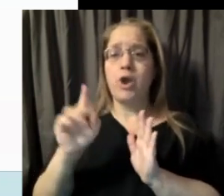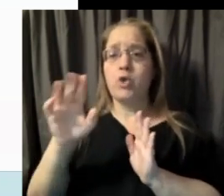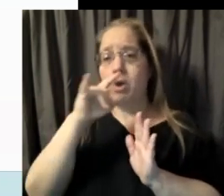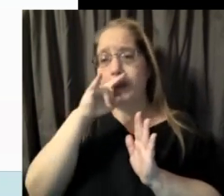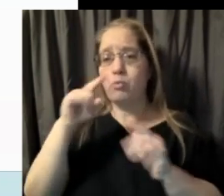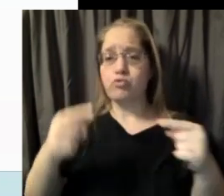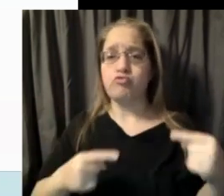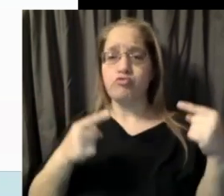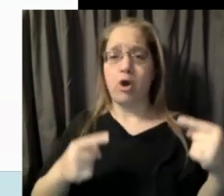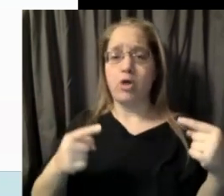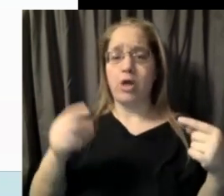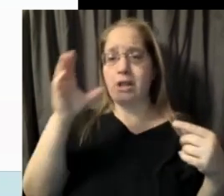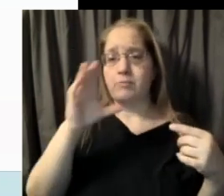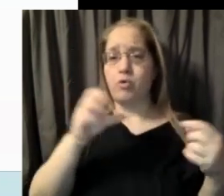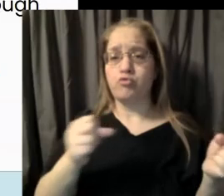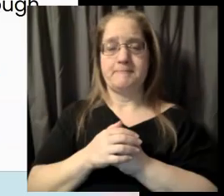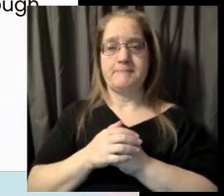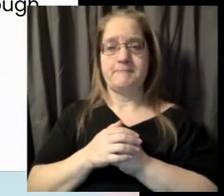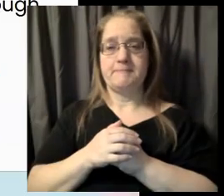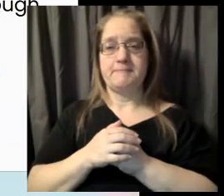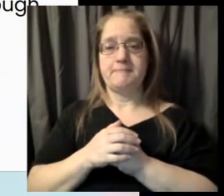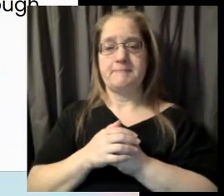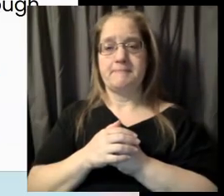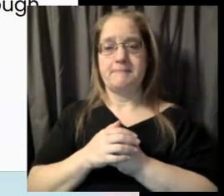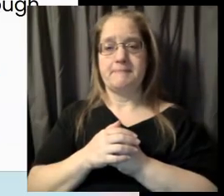explore strategies to help them grow in these areas.